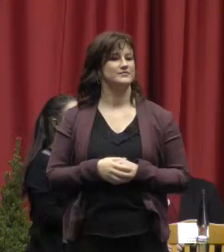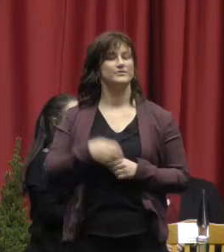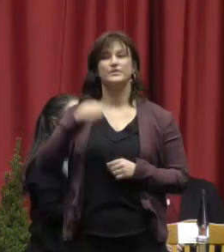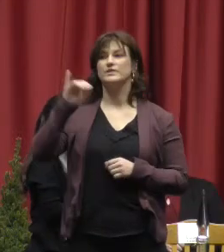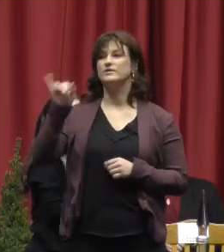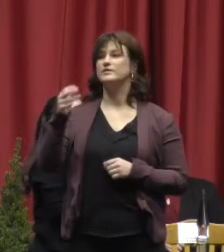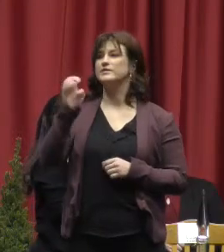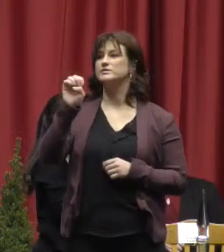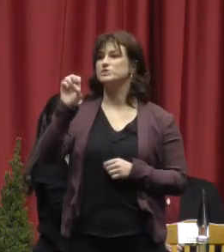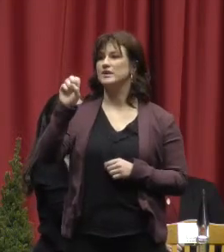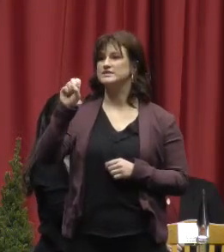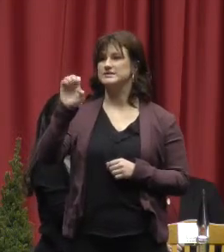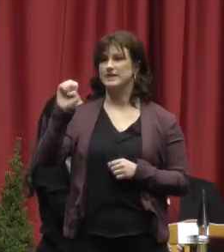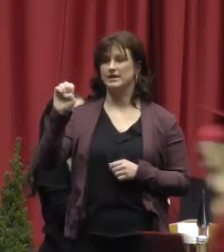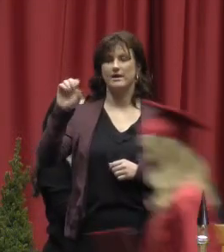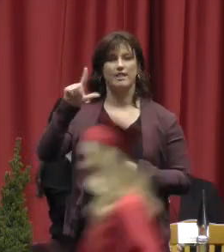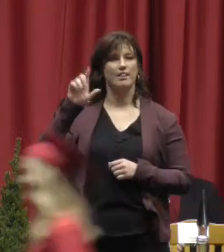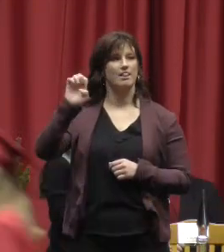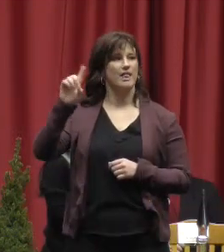Jesse Ledger.